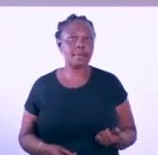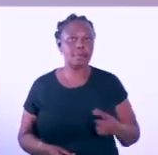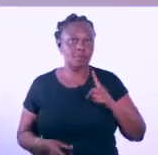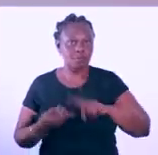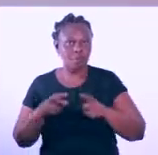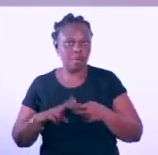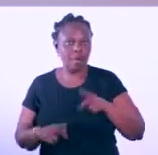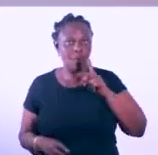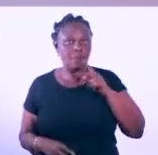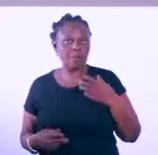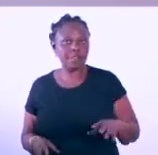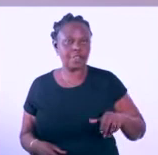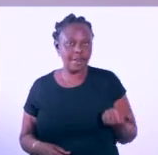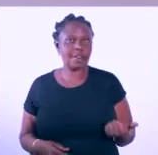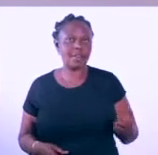Yes.